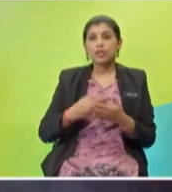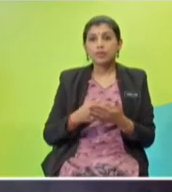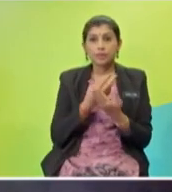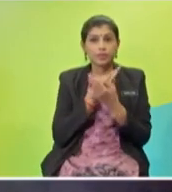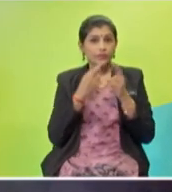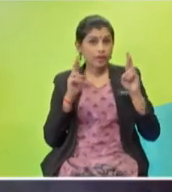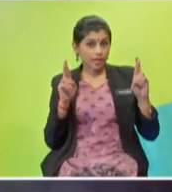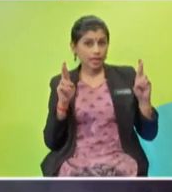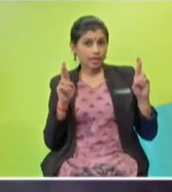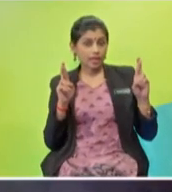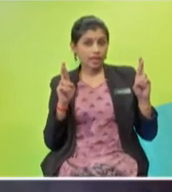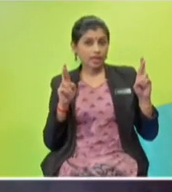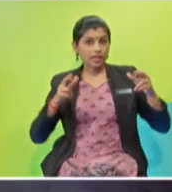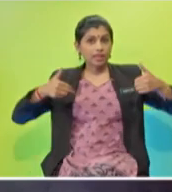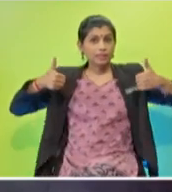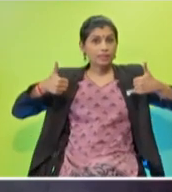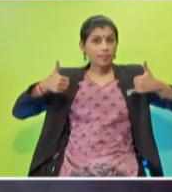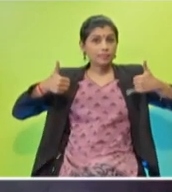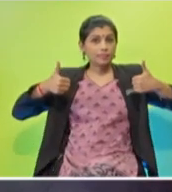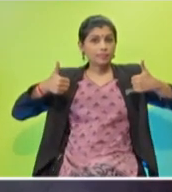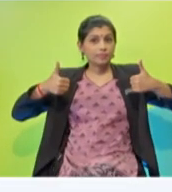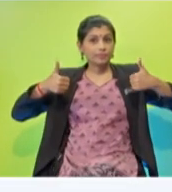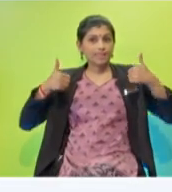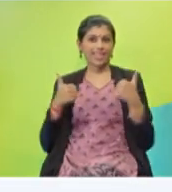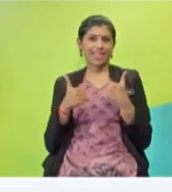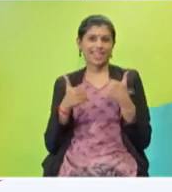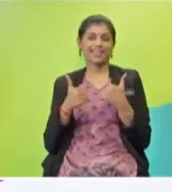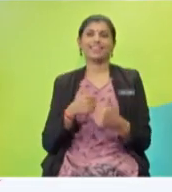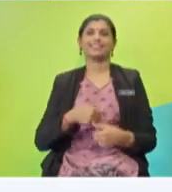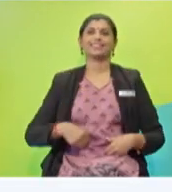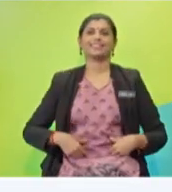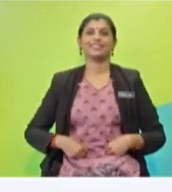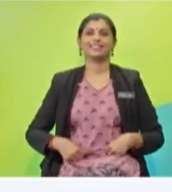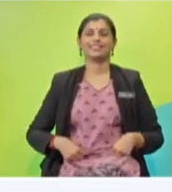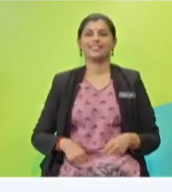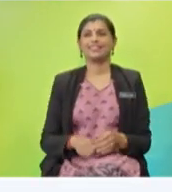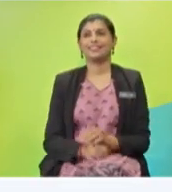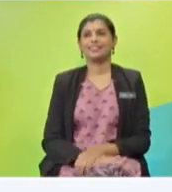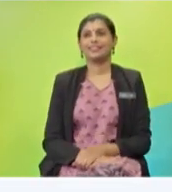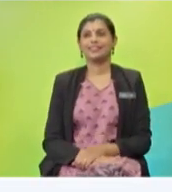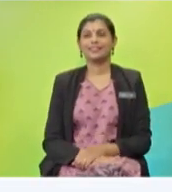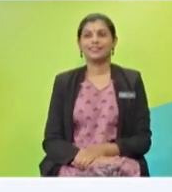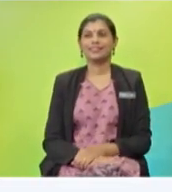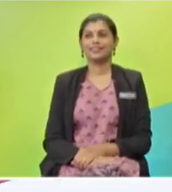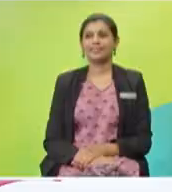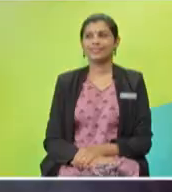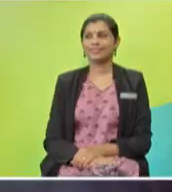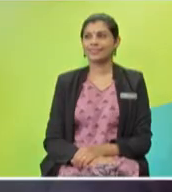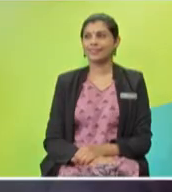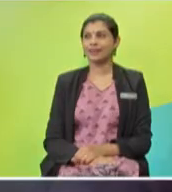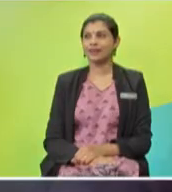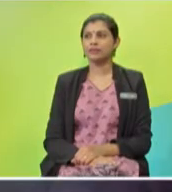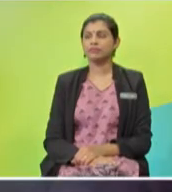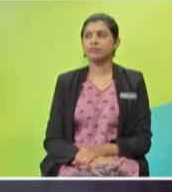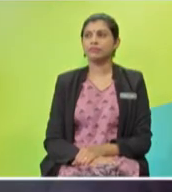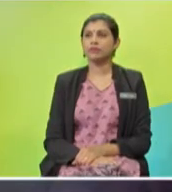Google Meets, if you are ready, give me a thumbs up. We're going to learn a new song today. Okay. Over to you,